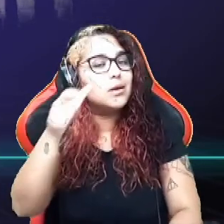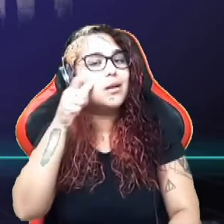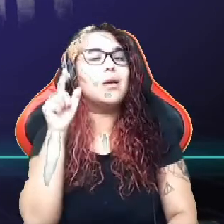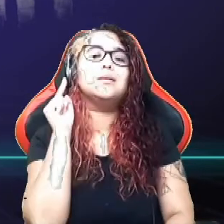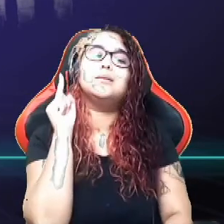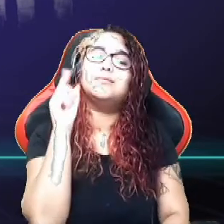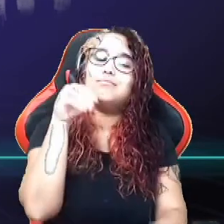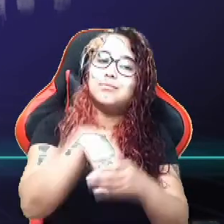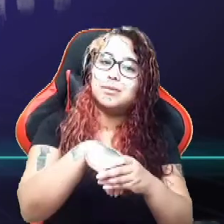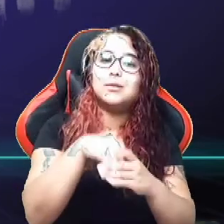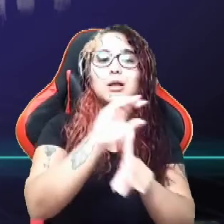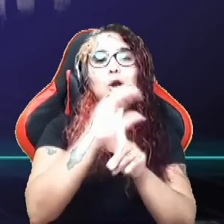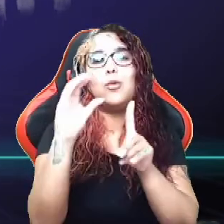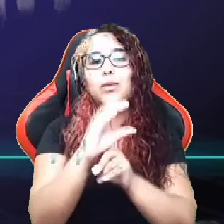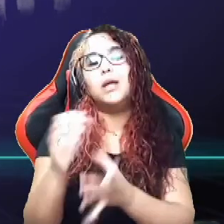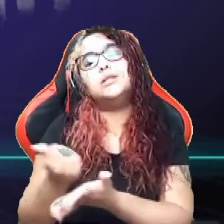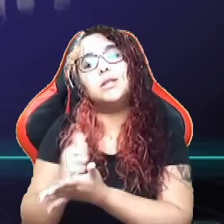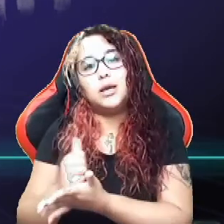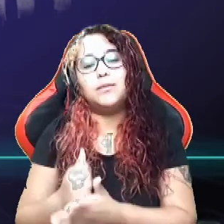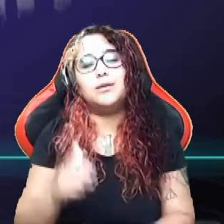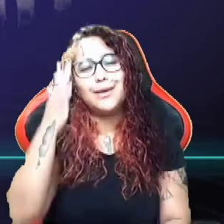in the gaming community. And